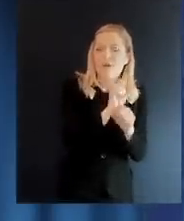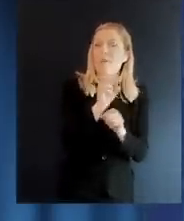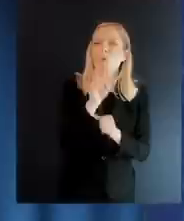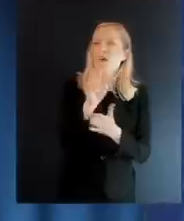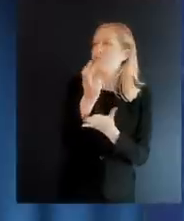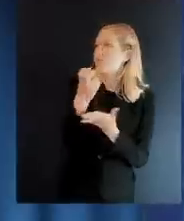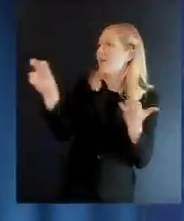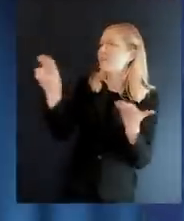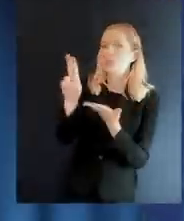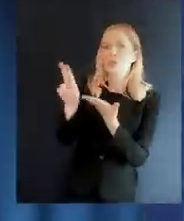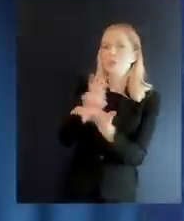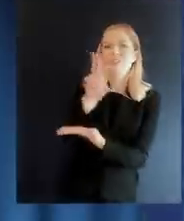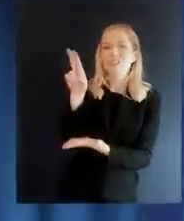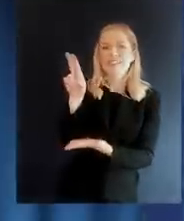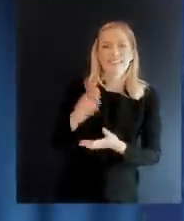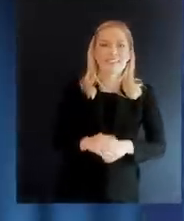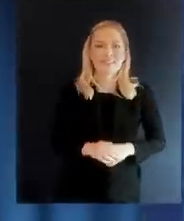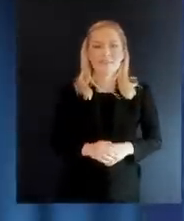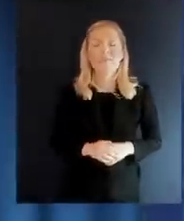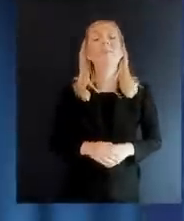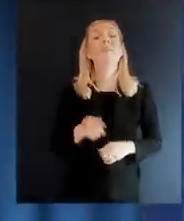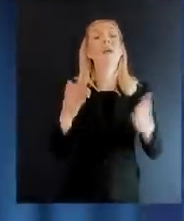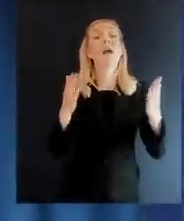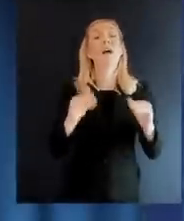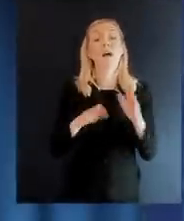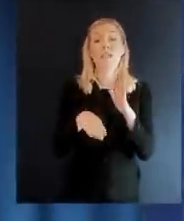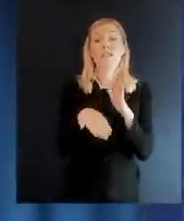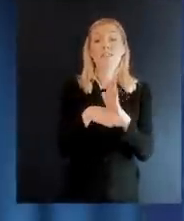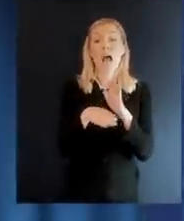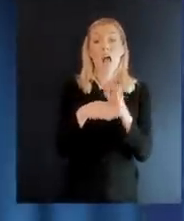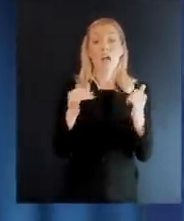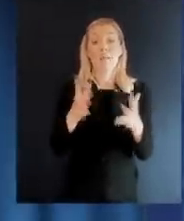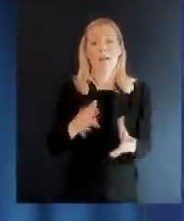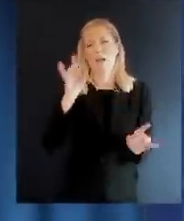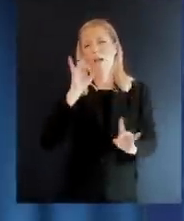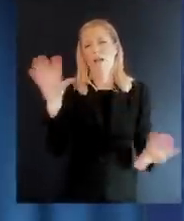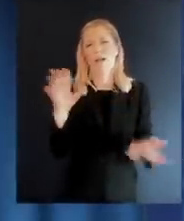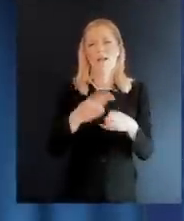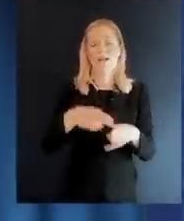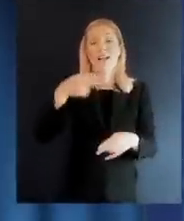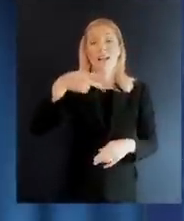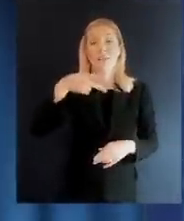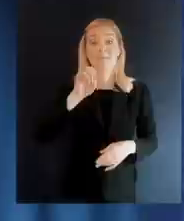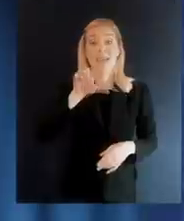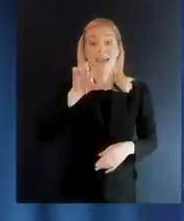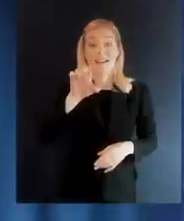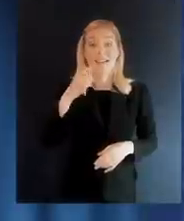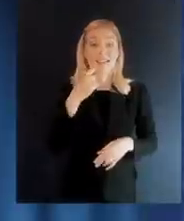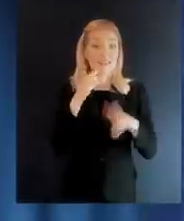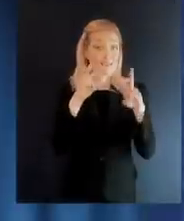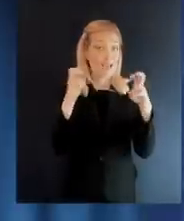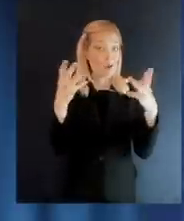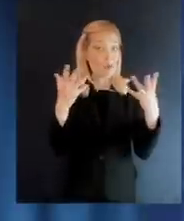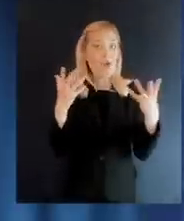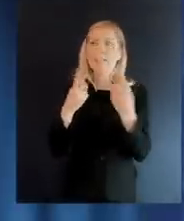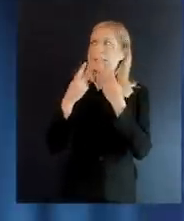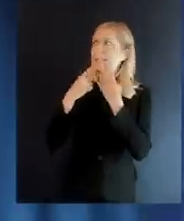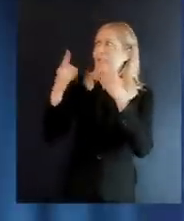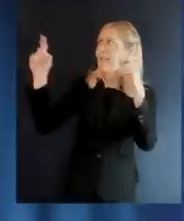said, "Success is no accident. It is hard work, perseverance,